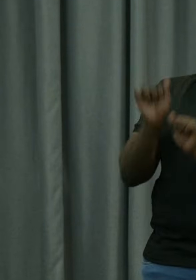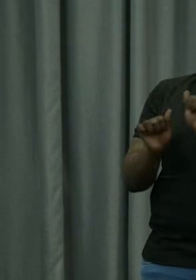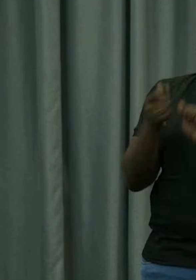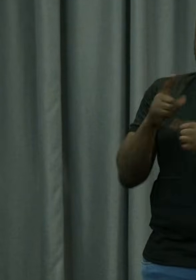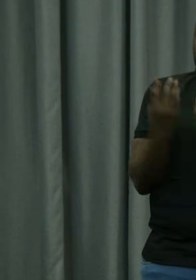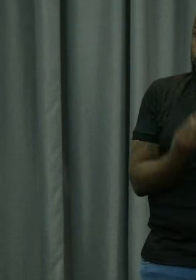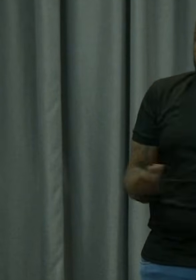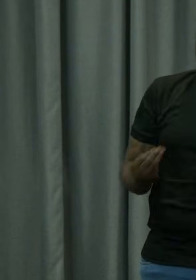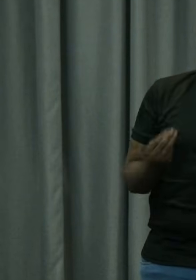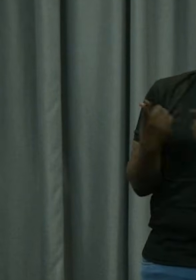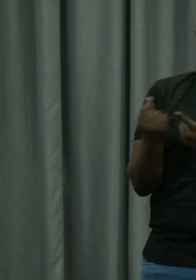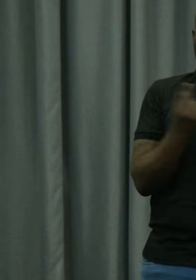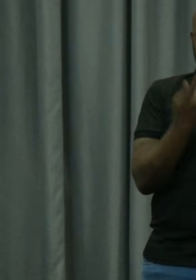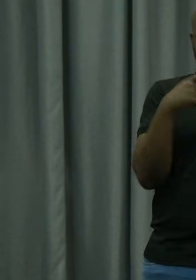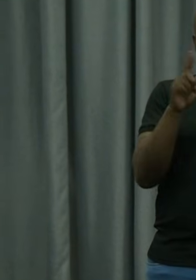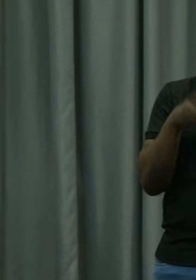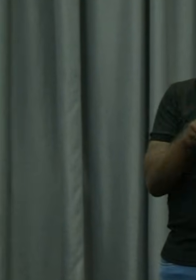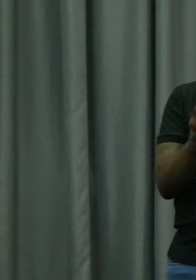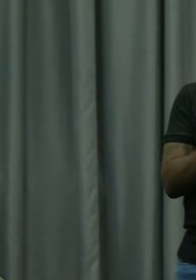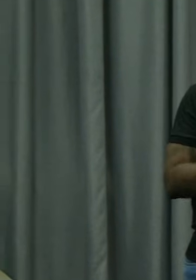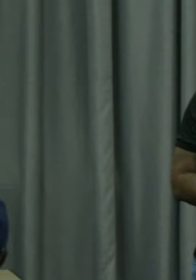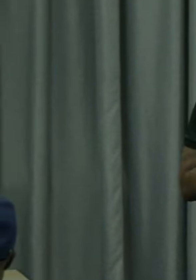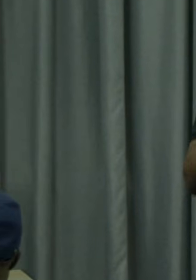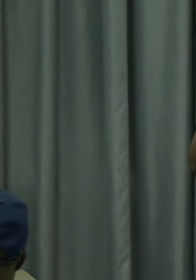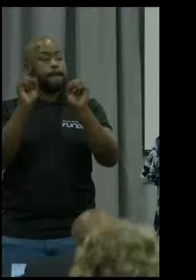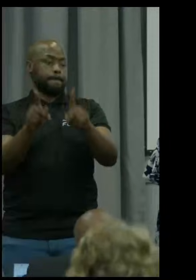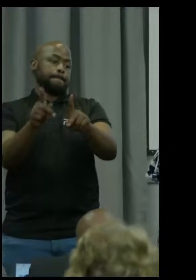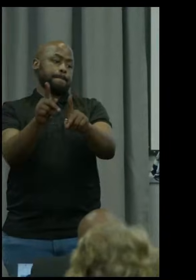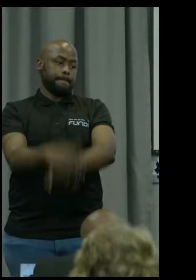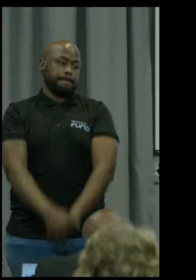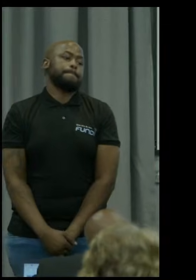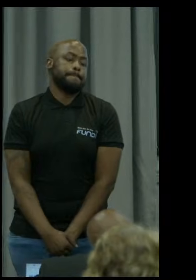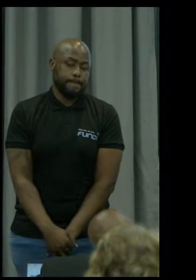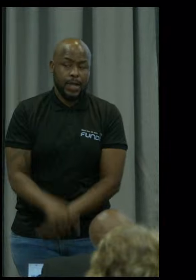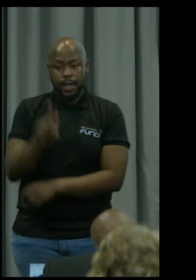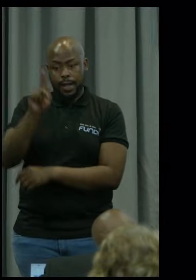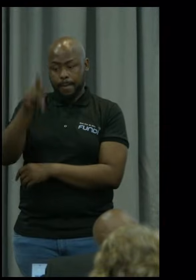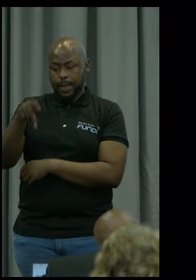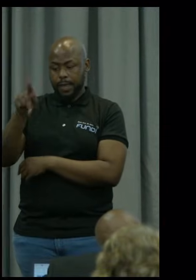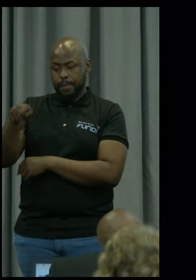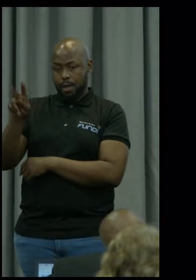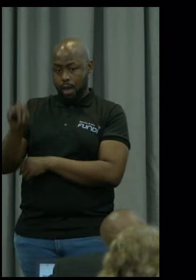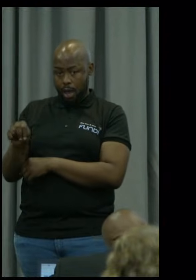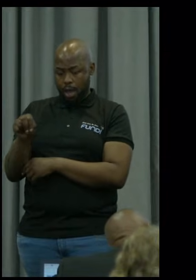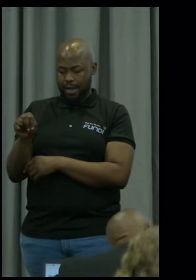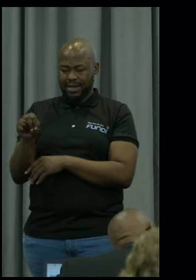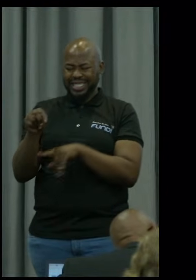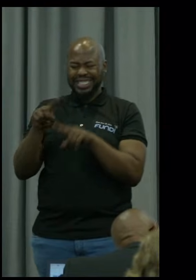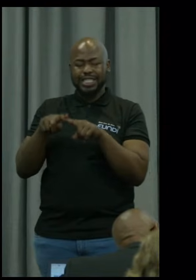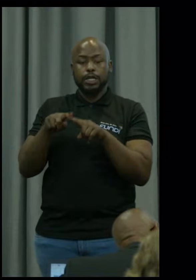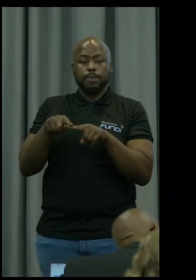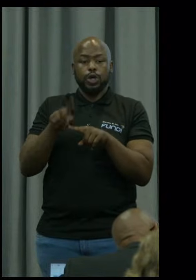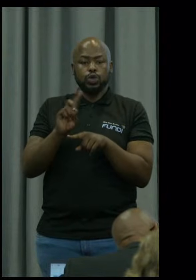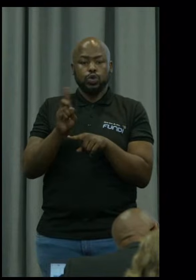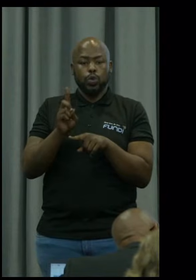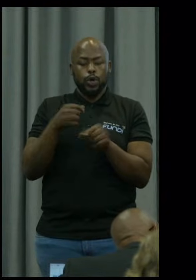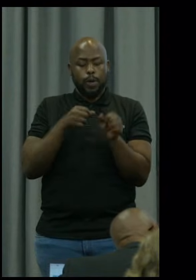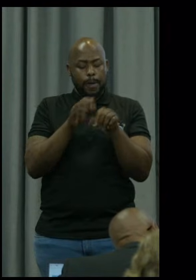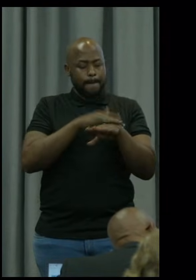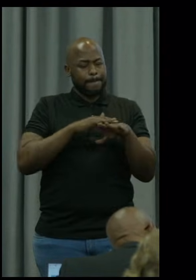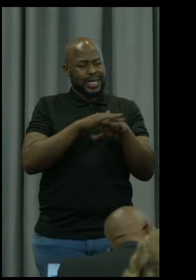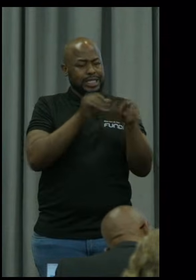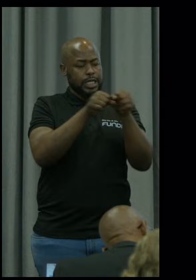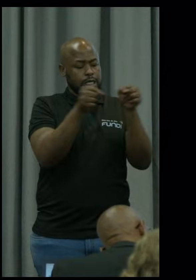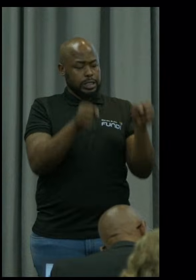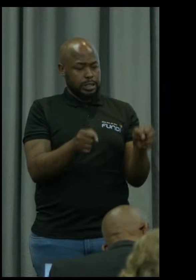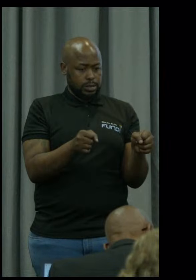done correctly. All right, PPN relies on quantitative, enrollment-based models